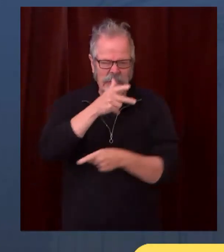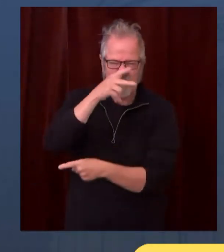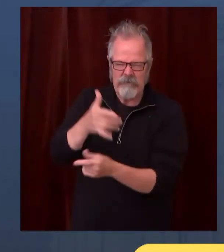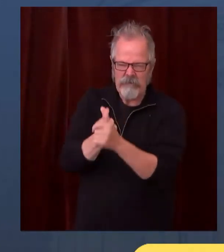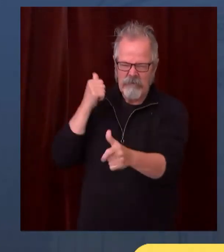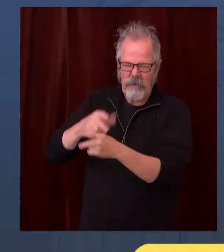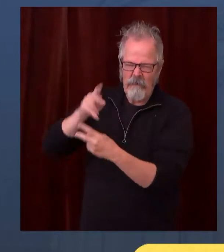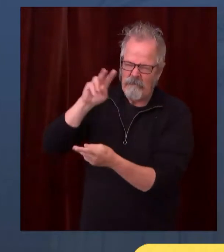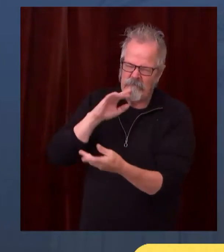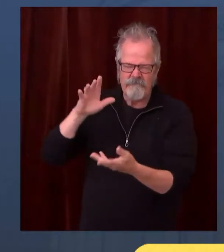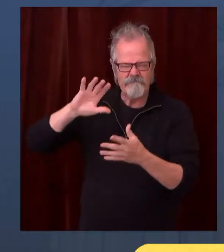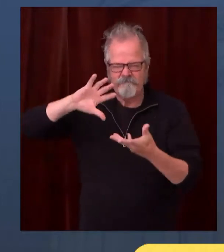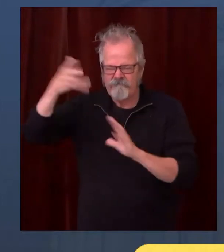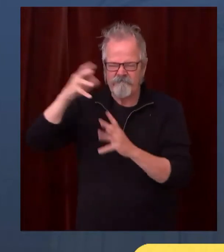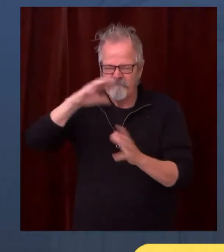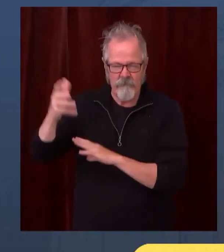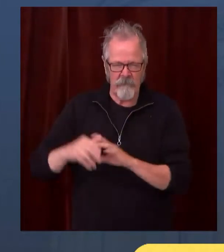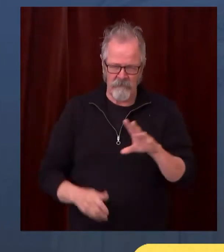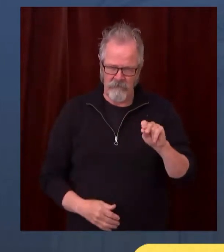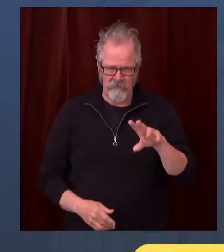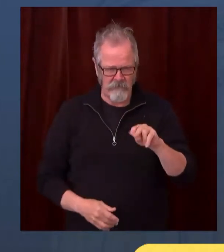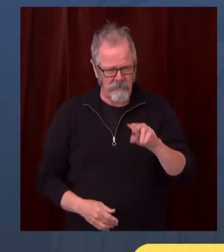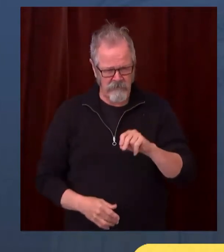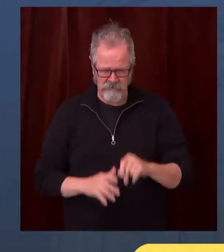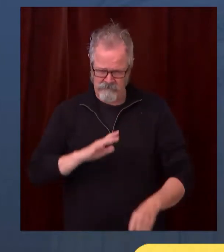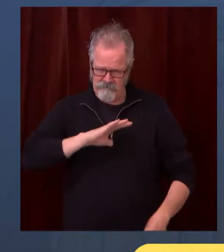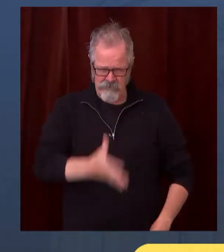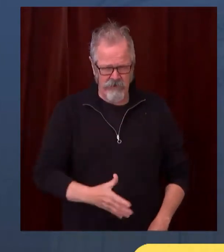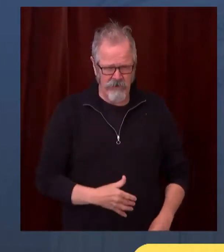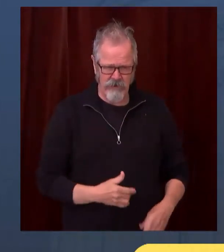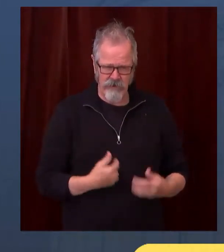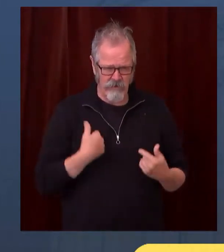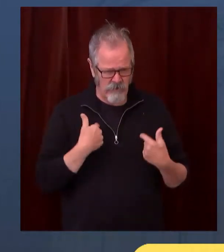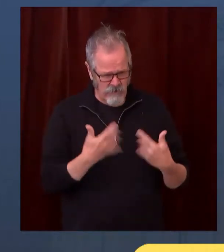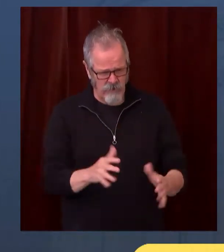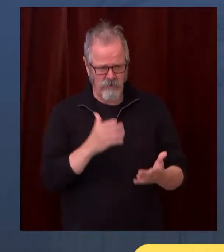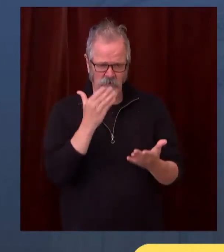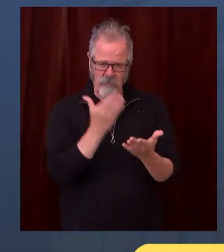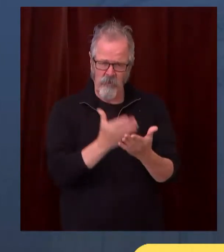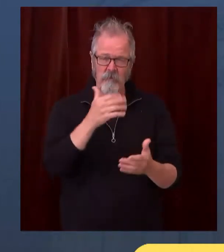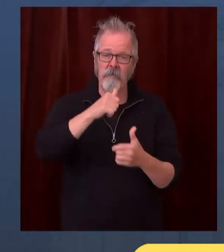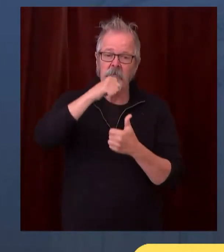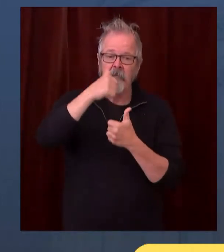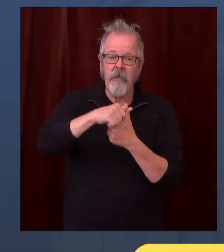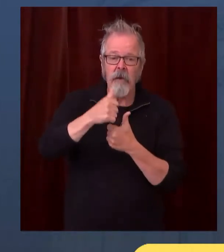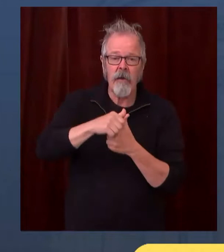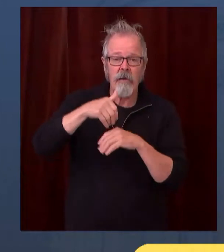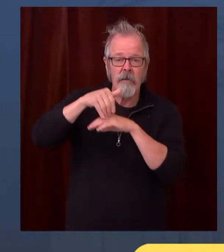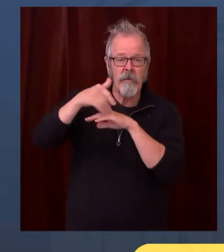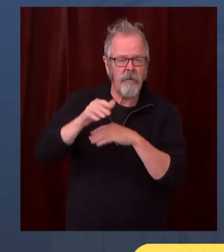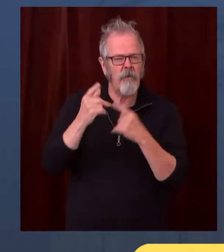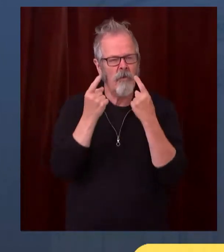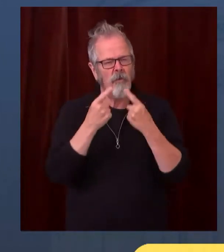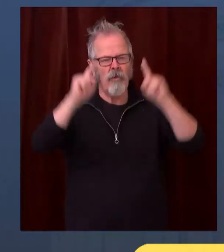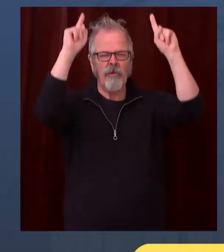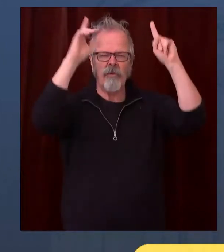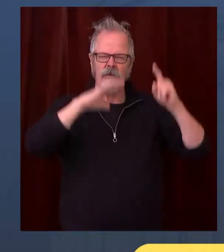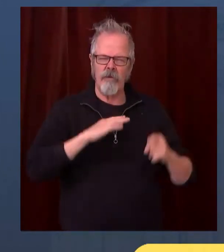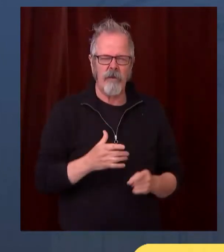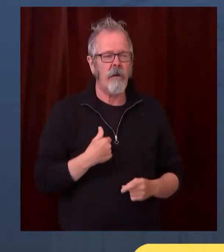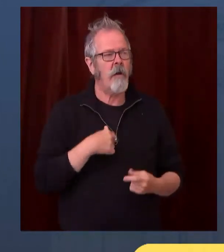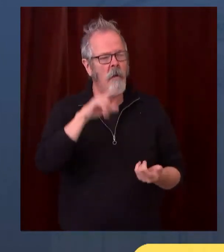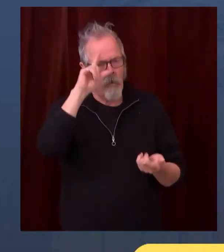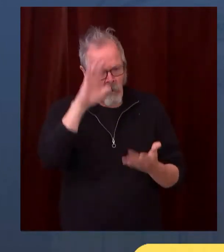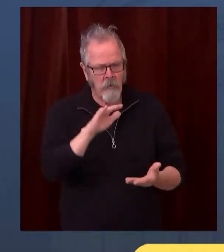mail-in ballot votes, it works, and we hope the nation will embrace it, rather than to allow the suppression of the vote that is